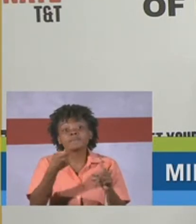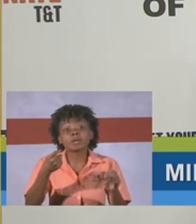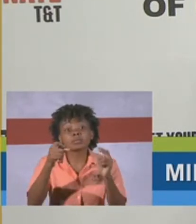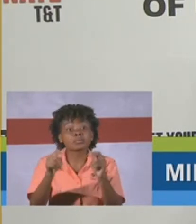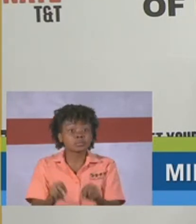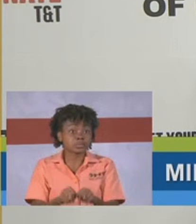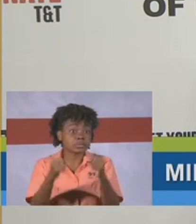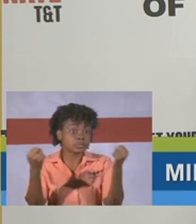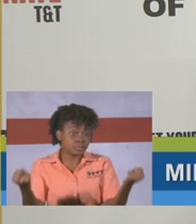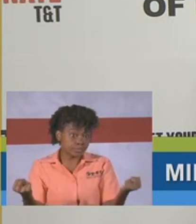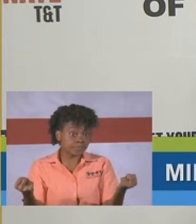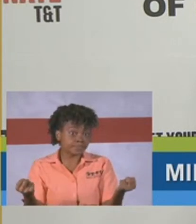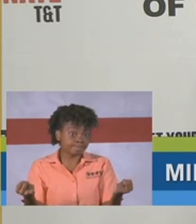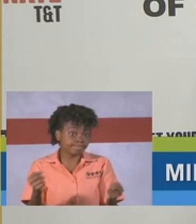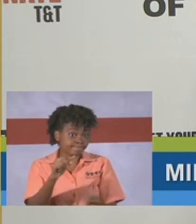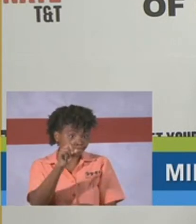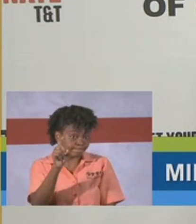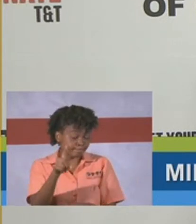at this point, please.